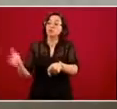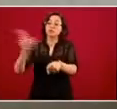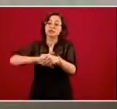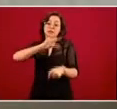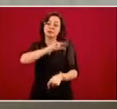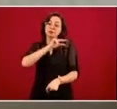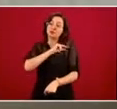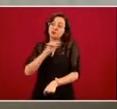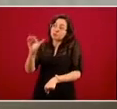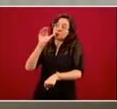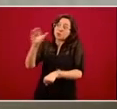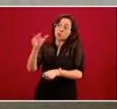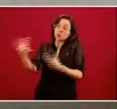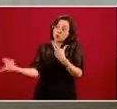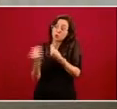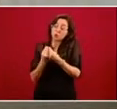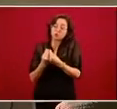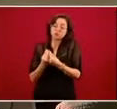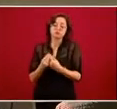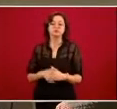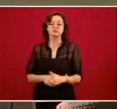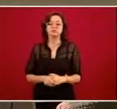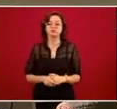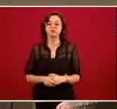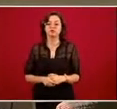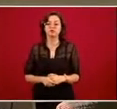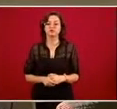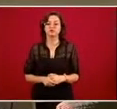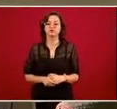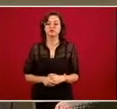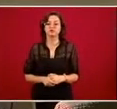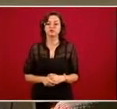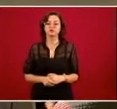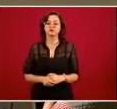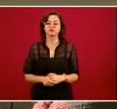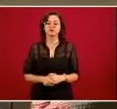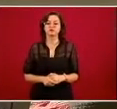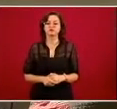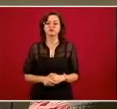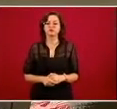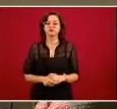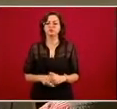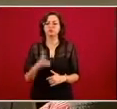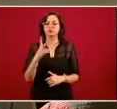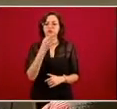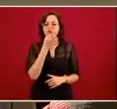an attribution, it is a duty of the council to see that we are